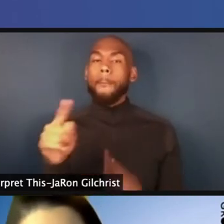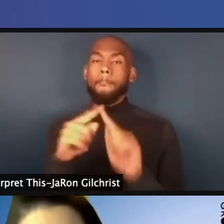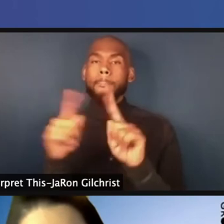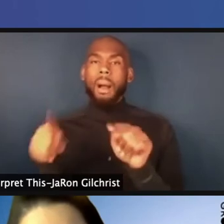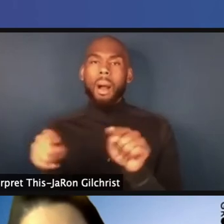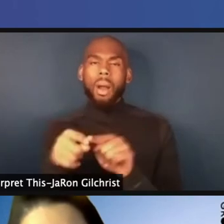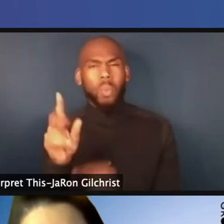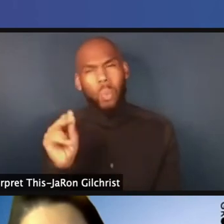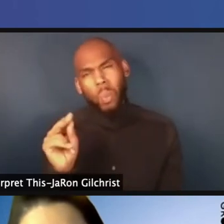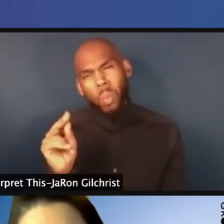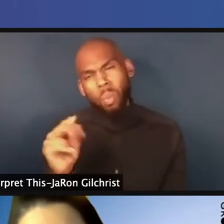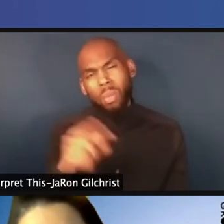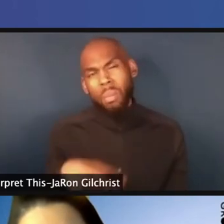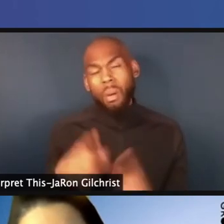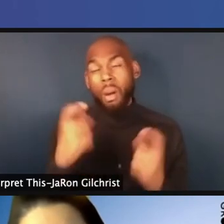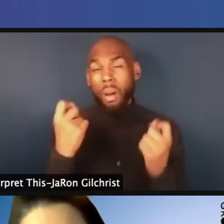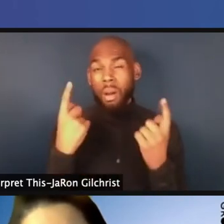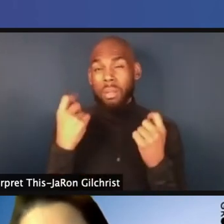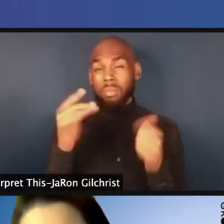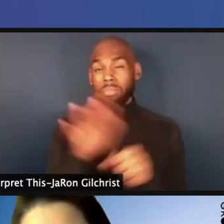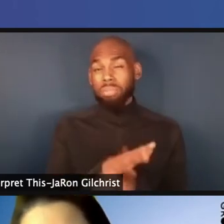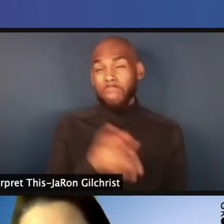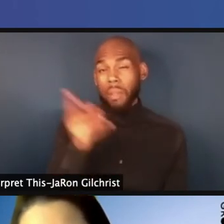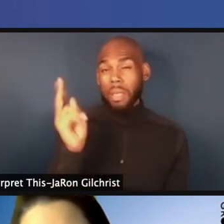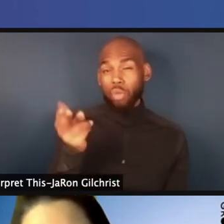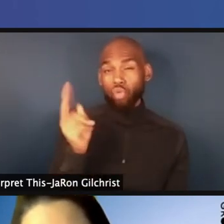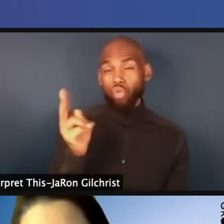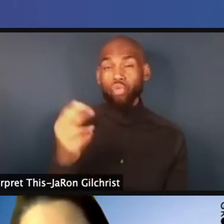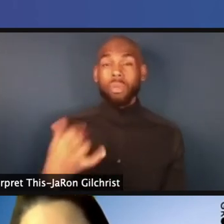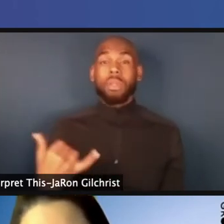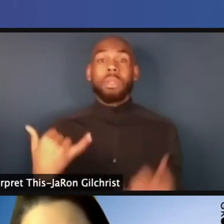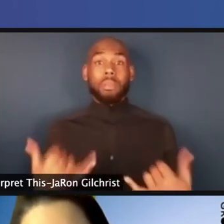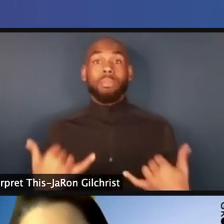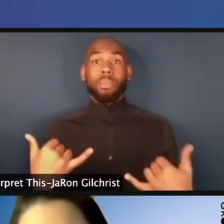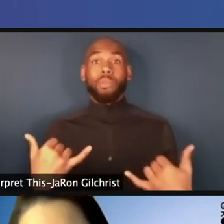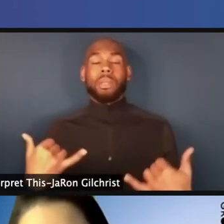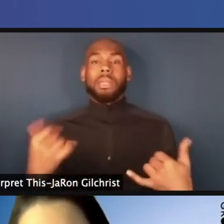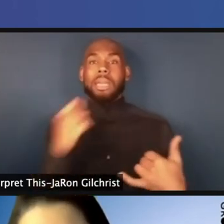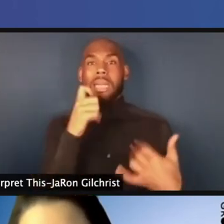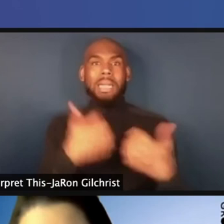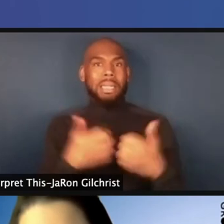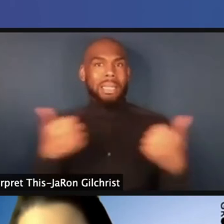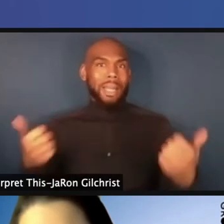that the history and the present are not two separate things.